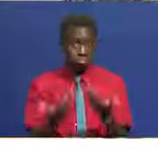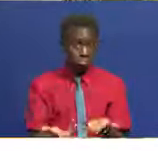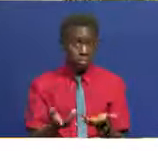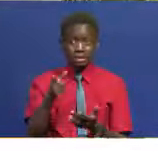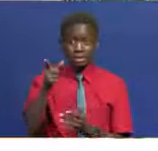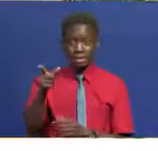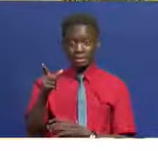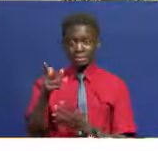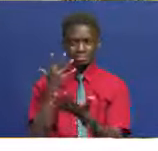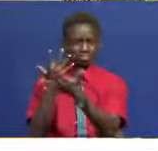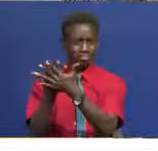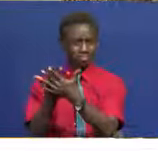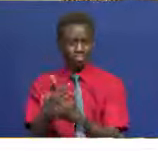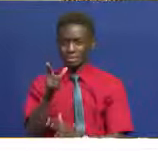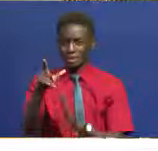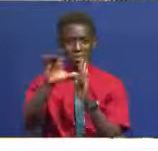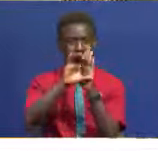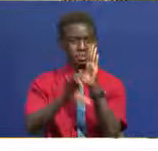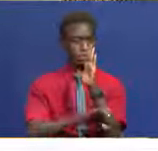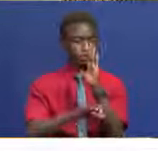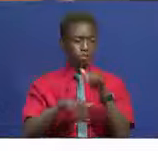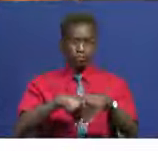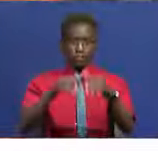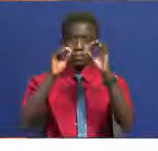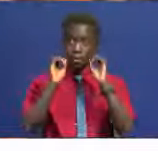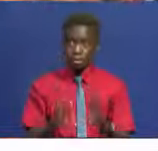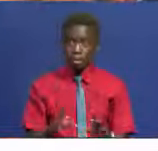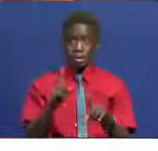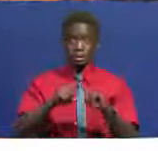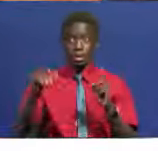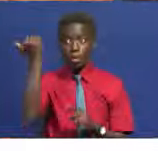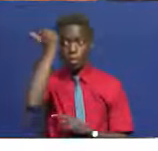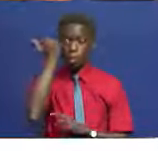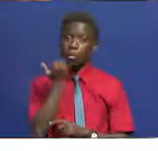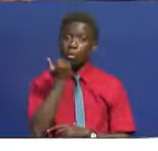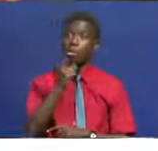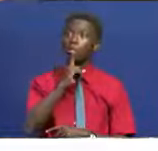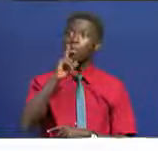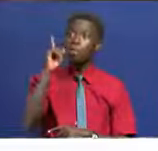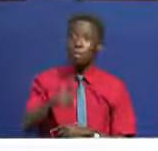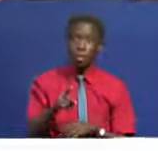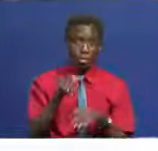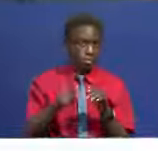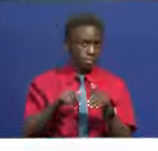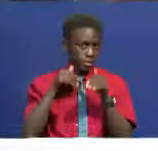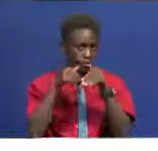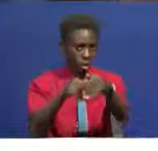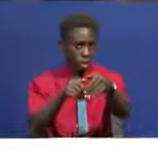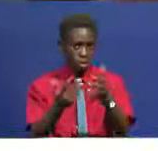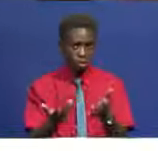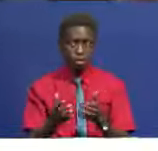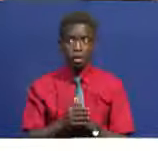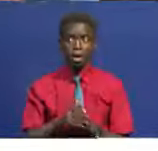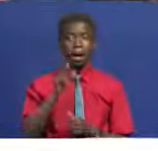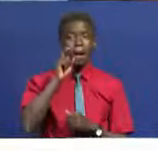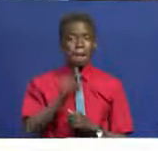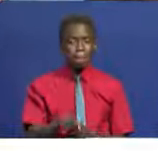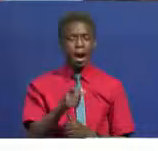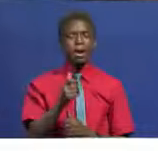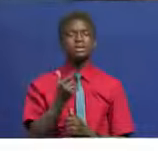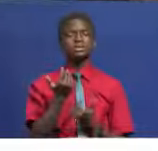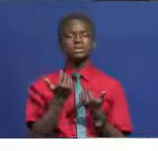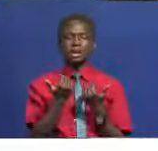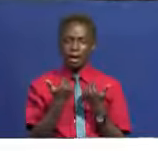unconstitutional, owing to an existing court order barring the same. And you had obtained orders in the High Court stopping